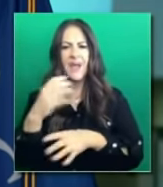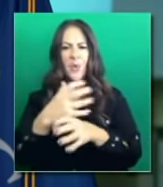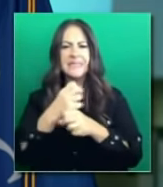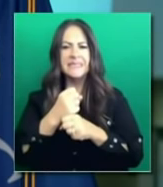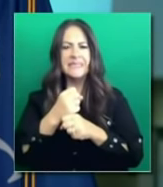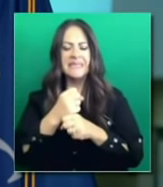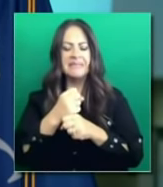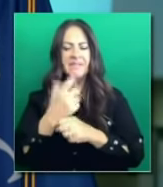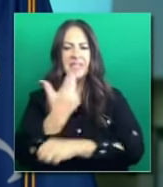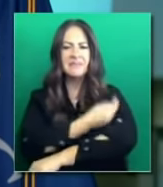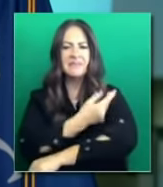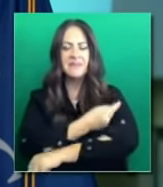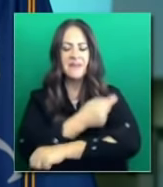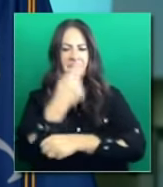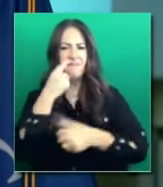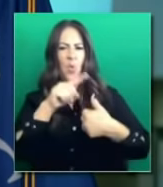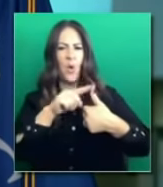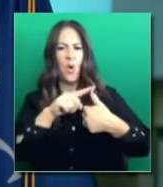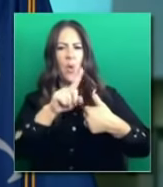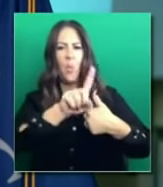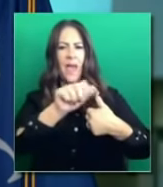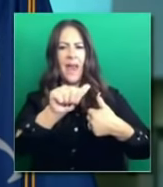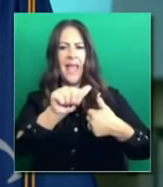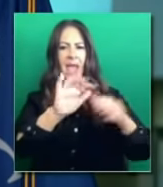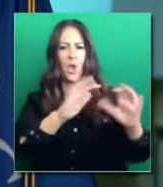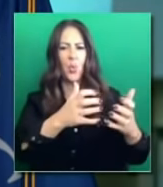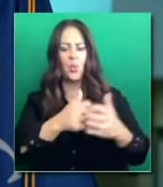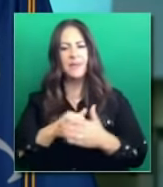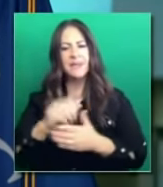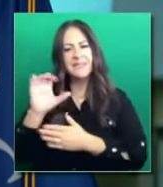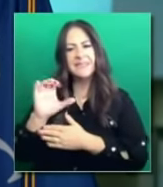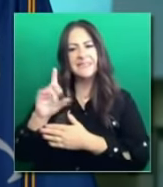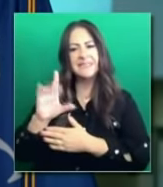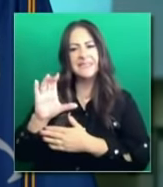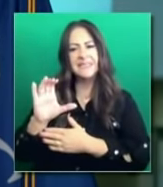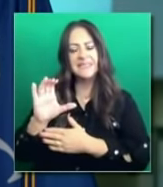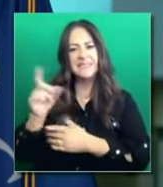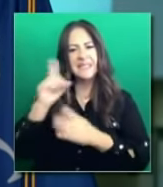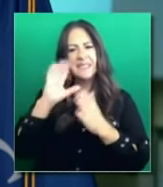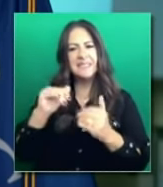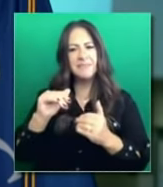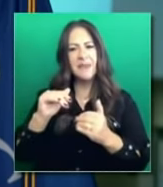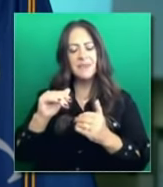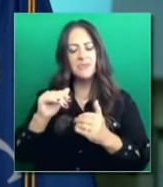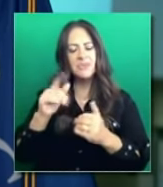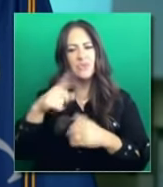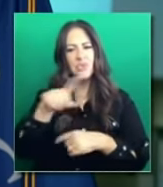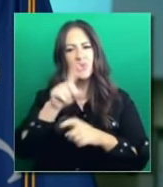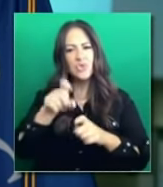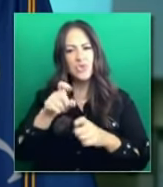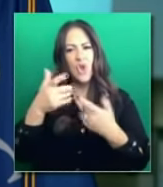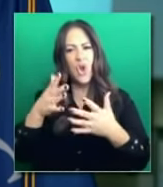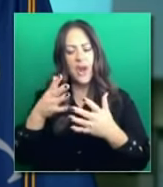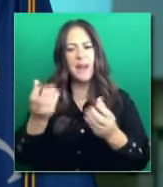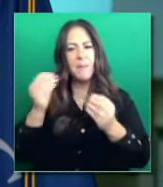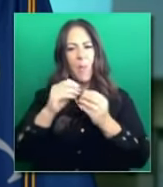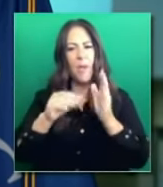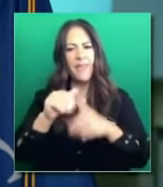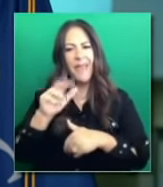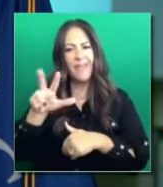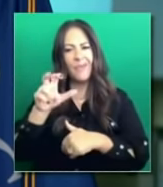And the CDC originally said that they were expecting states to be able to vaccinate all their phase one healthcare workers